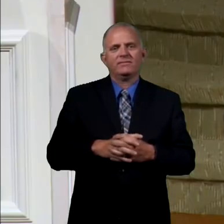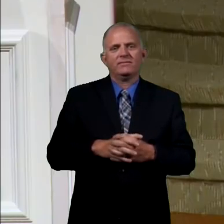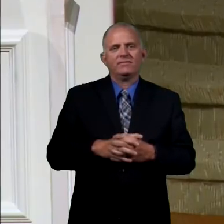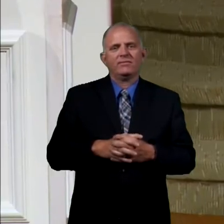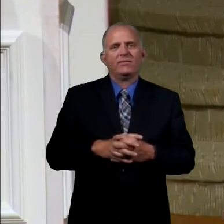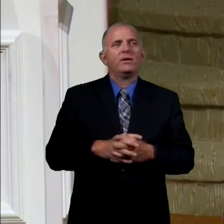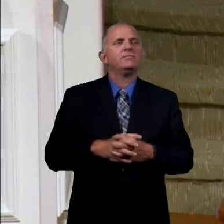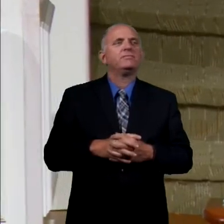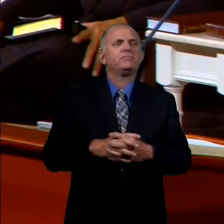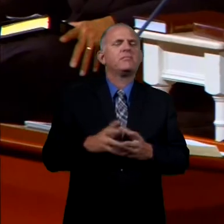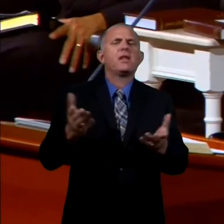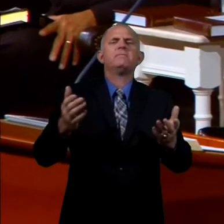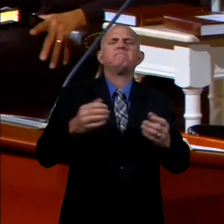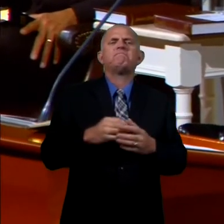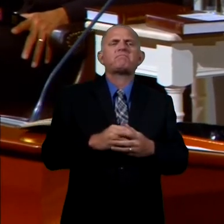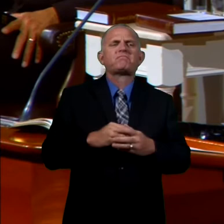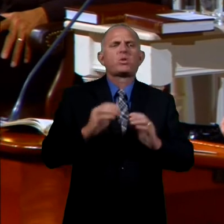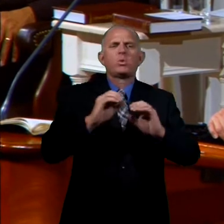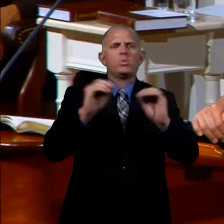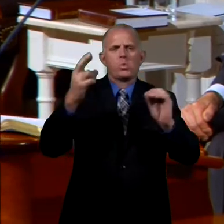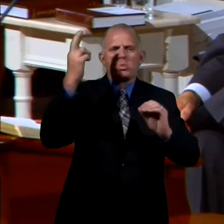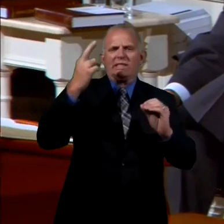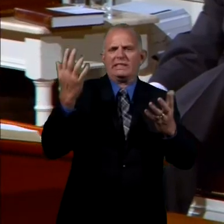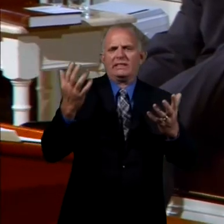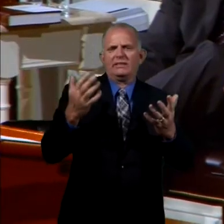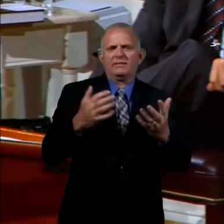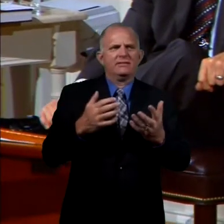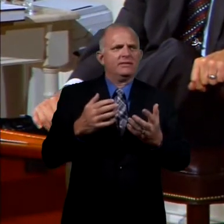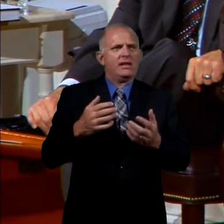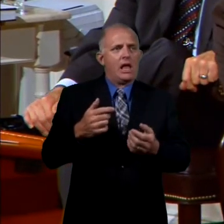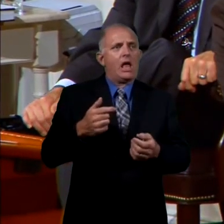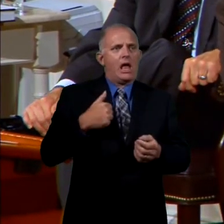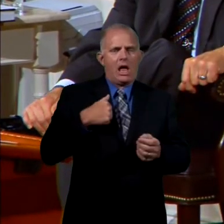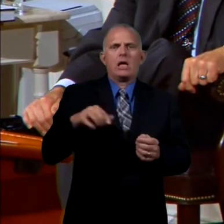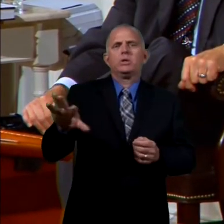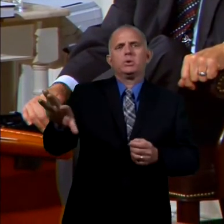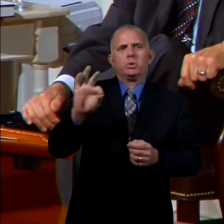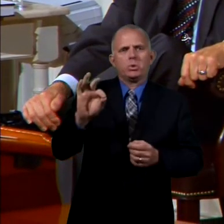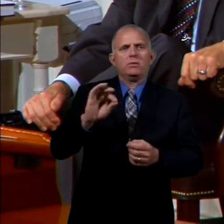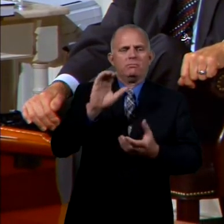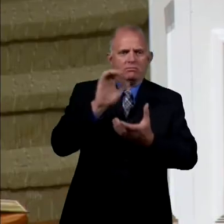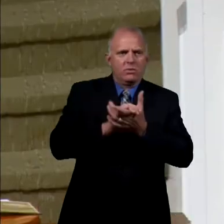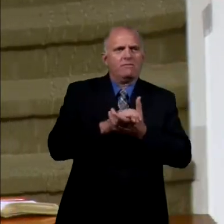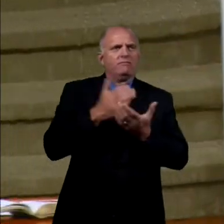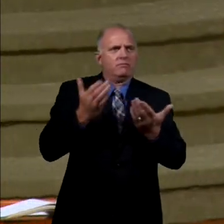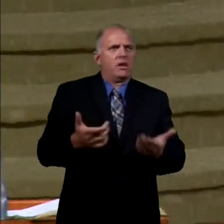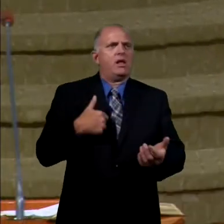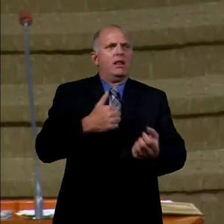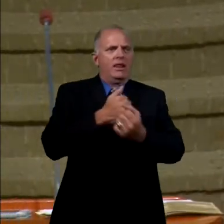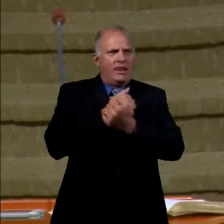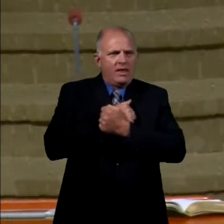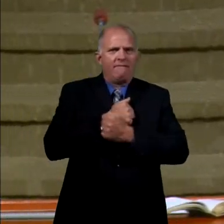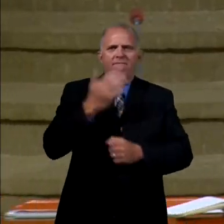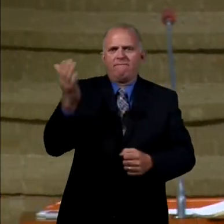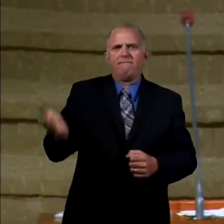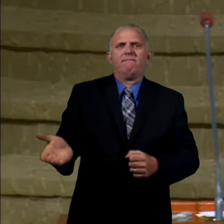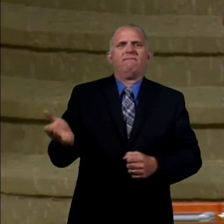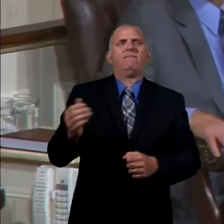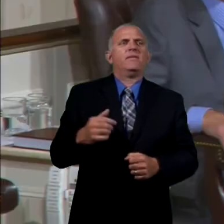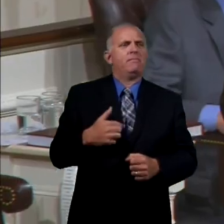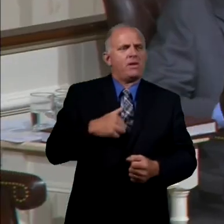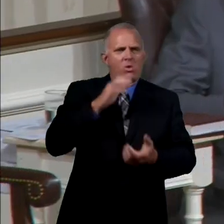But I do that for no reason. I chose to spend my life with her. I love being married to her. My wife's